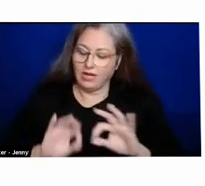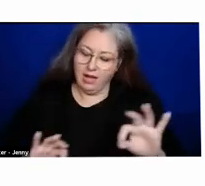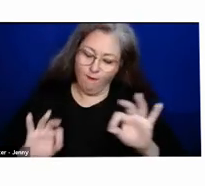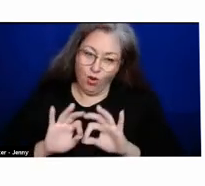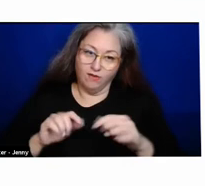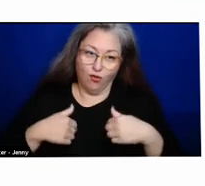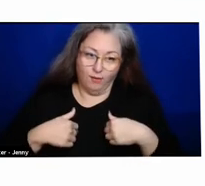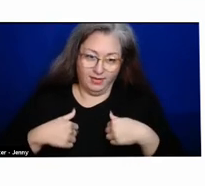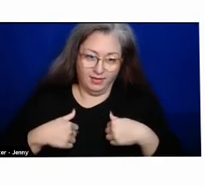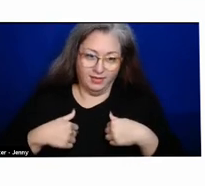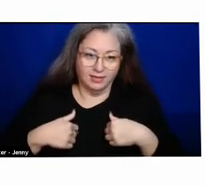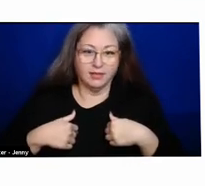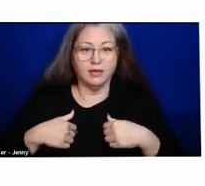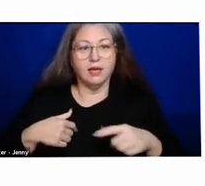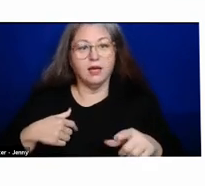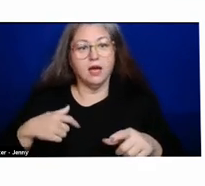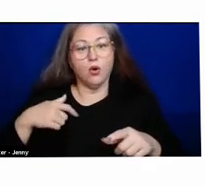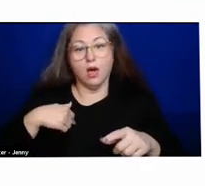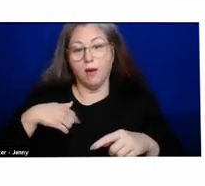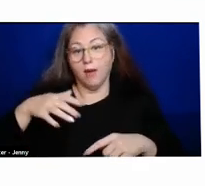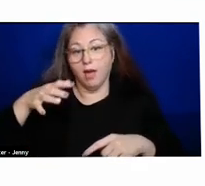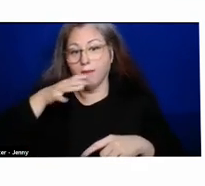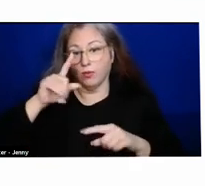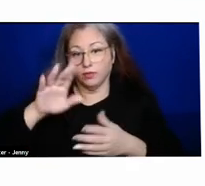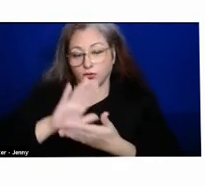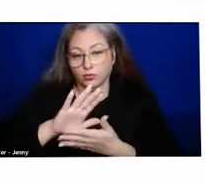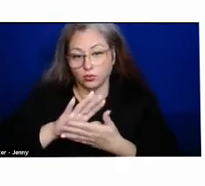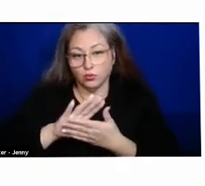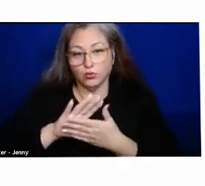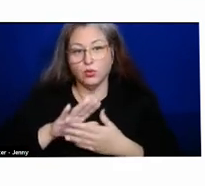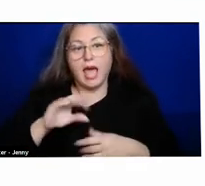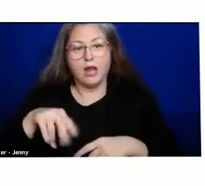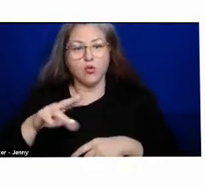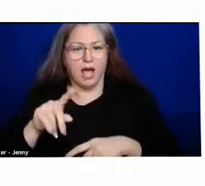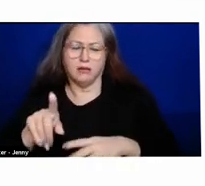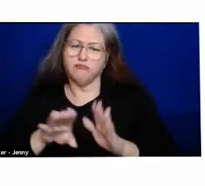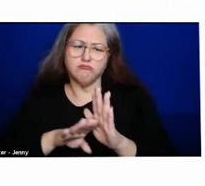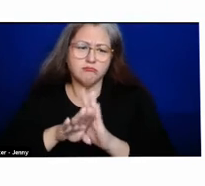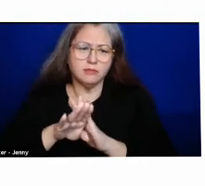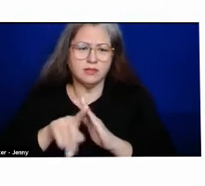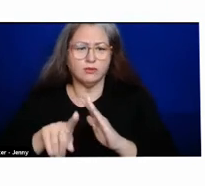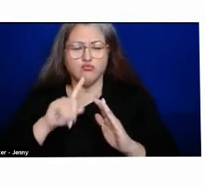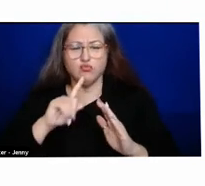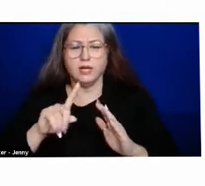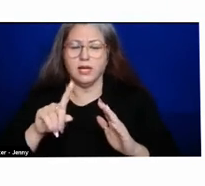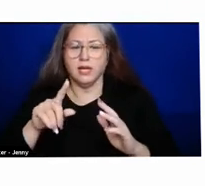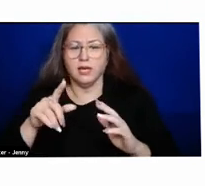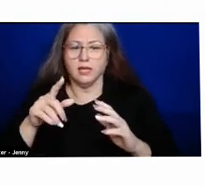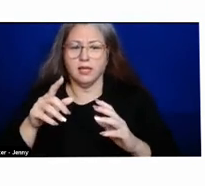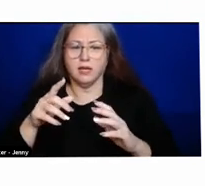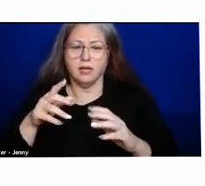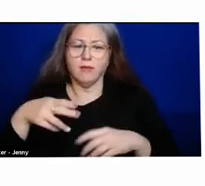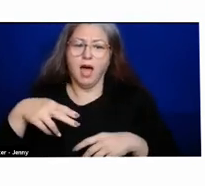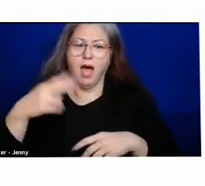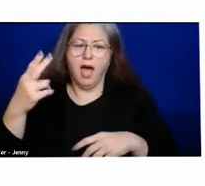the global south. When my mother was going to school and cotton in Uganda was prospering, there was also an incredibly high quality of life that she was able